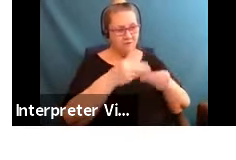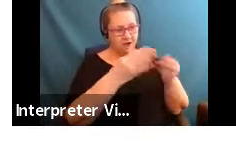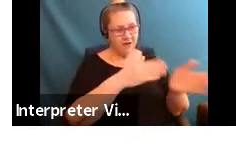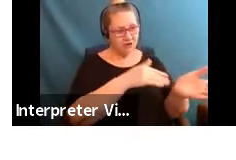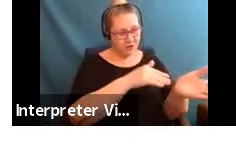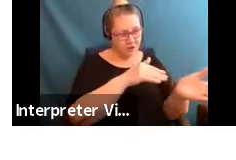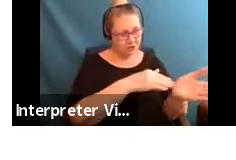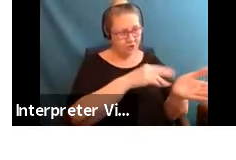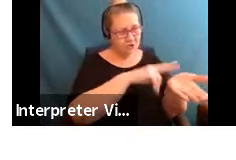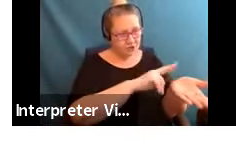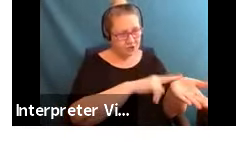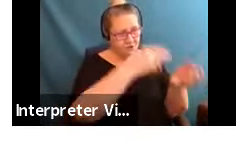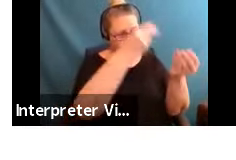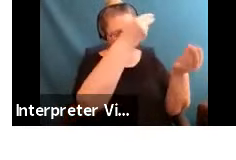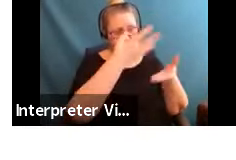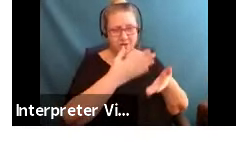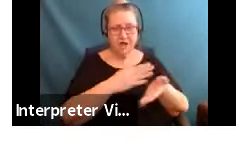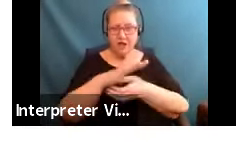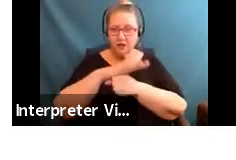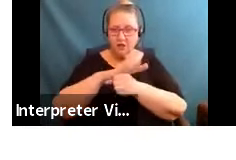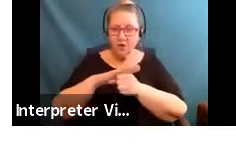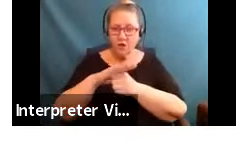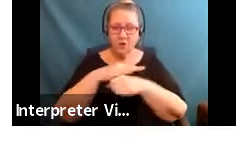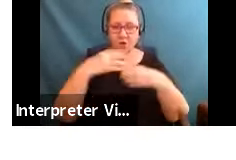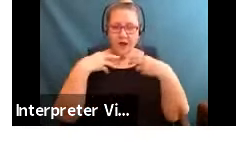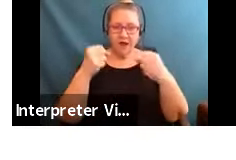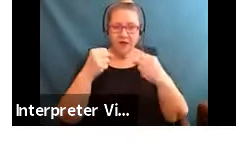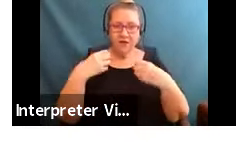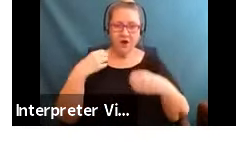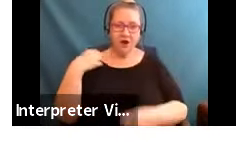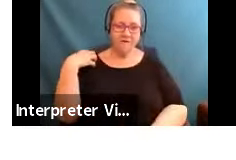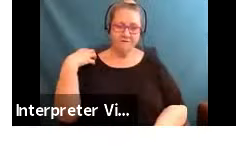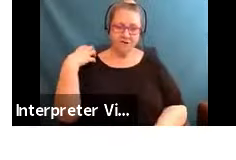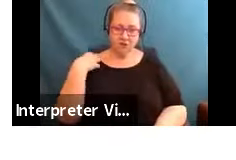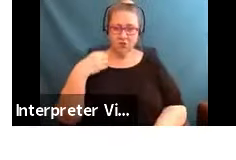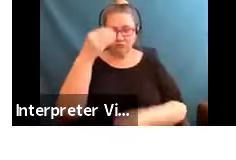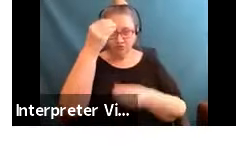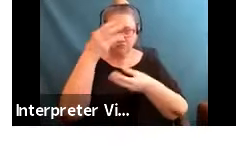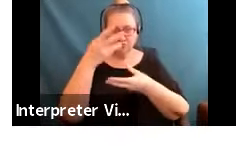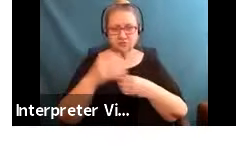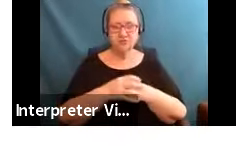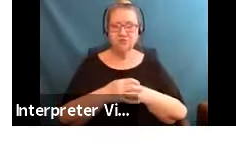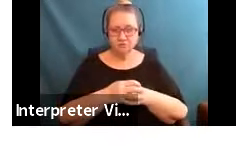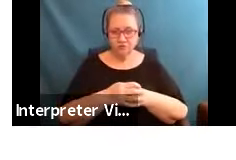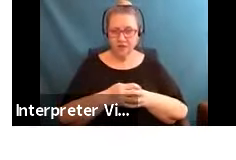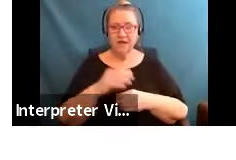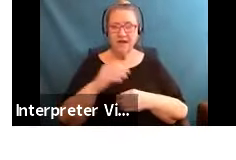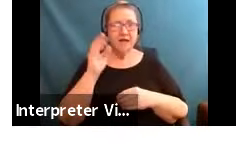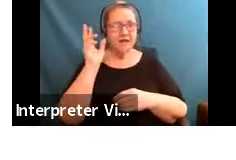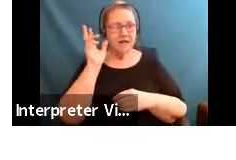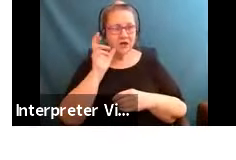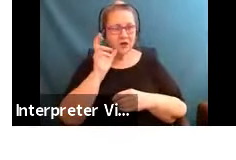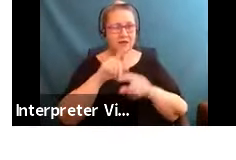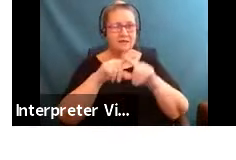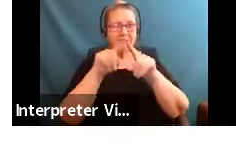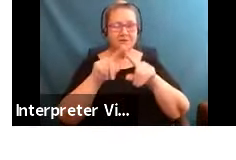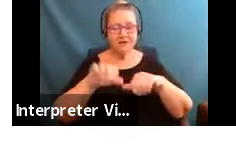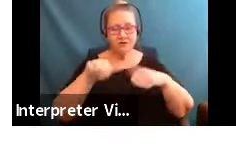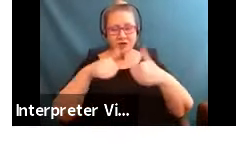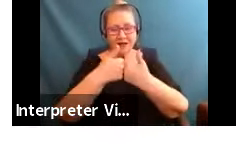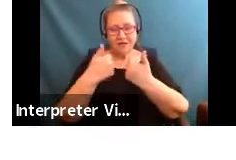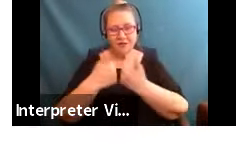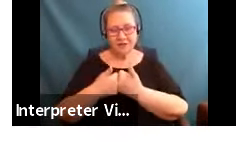our local health officers. We've been hearing about some of the challenges